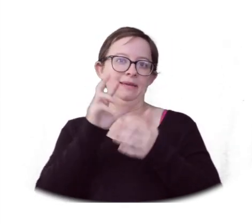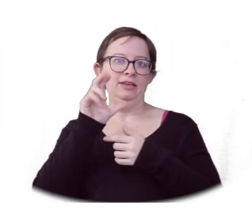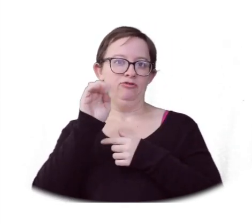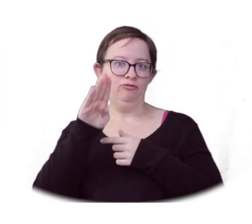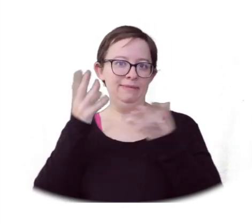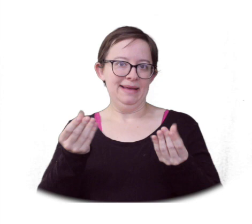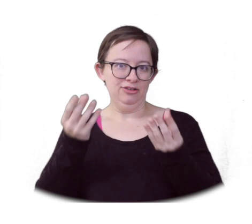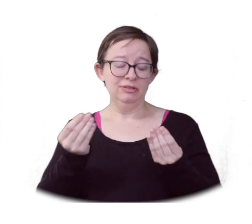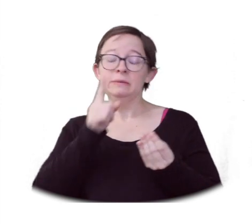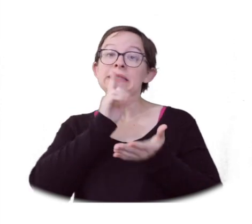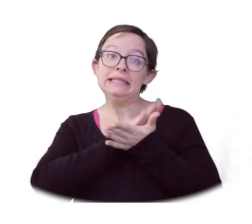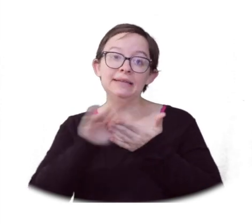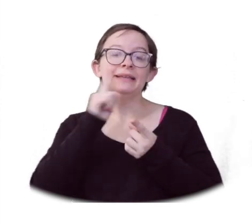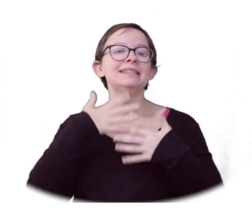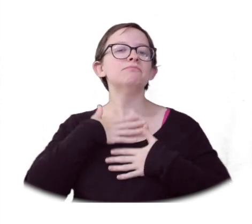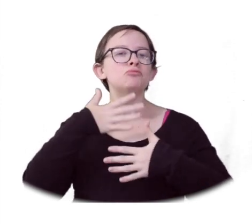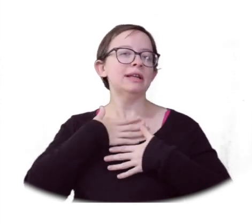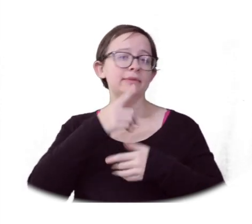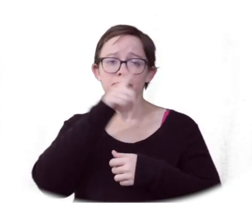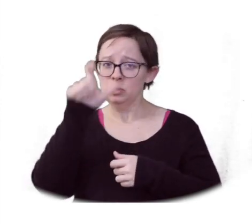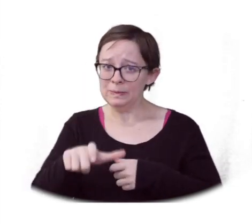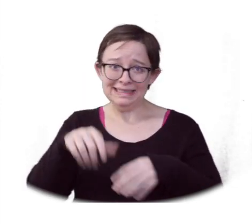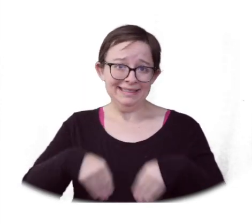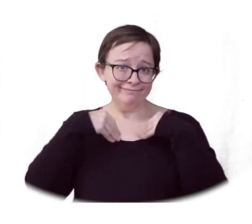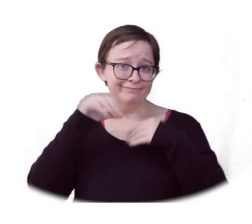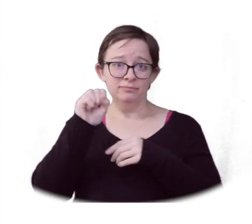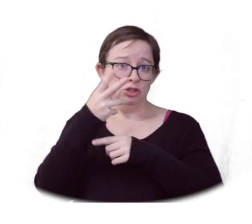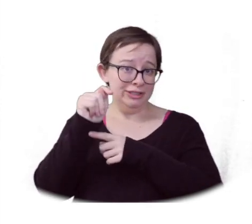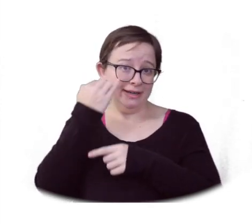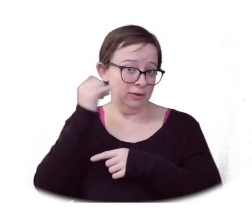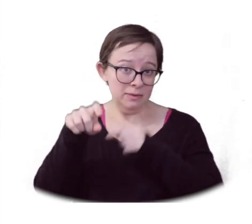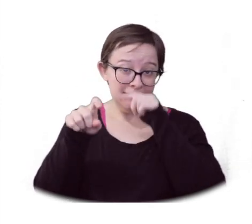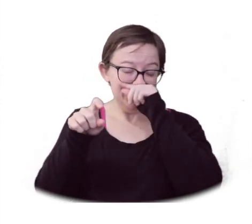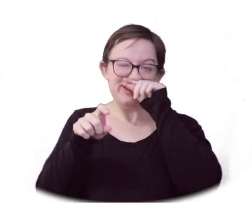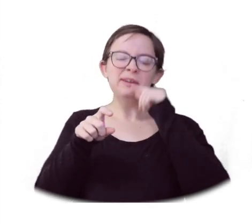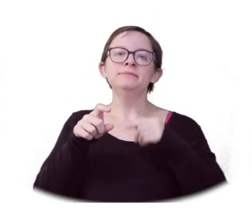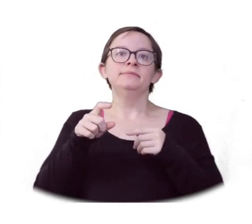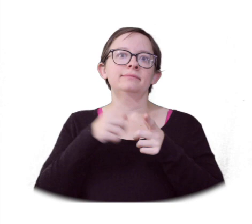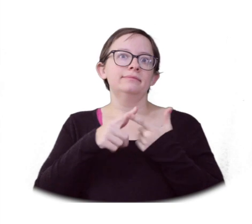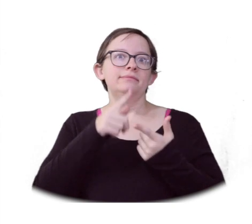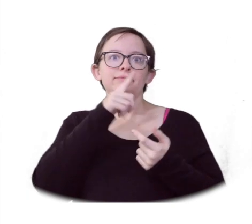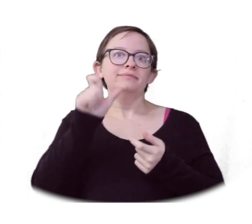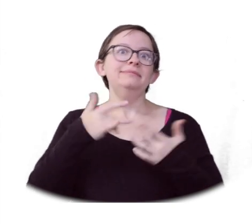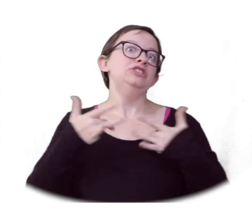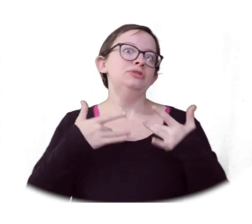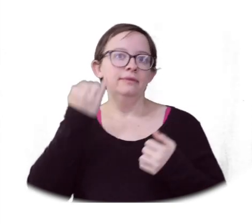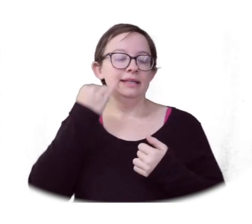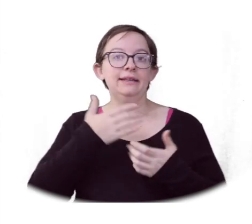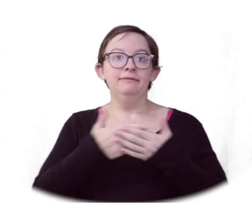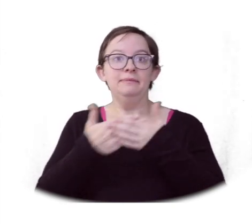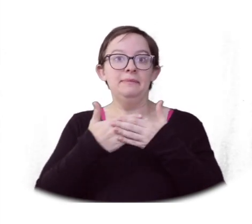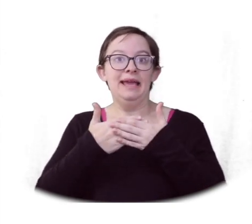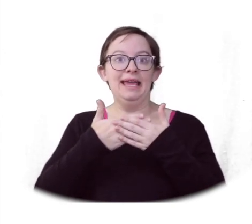Mattress. This is really nice because it's breathable. You don't even have to put a sheet on it if you really don't want to. And that way you don't have to